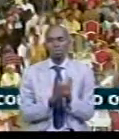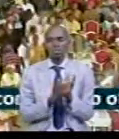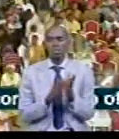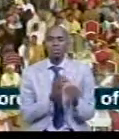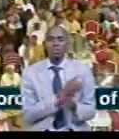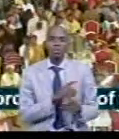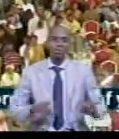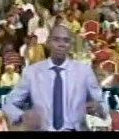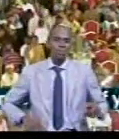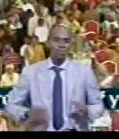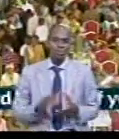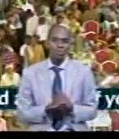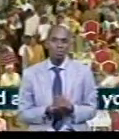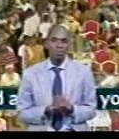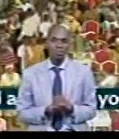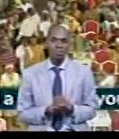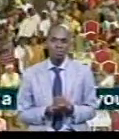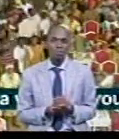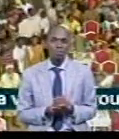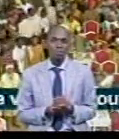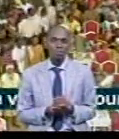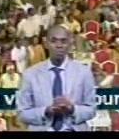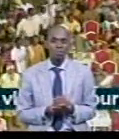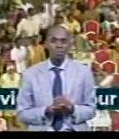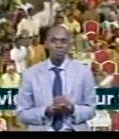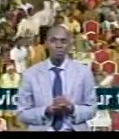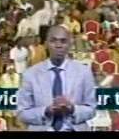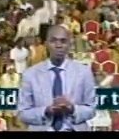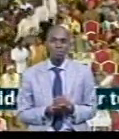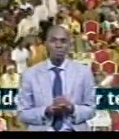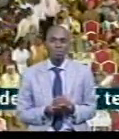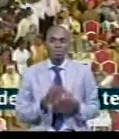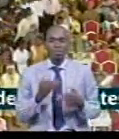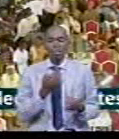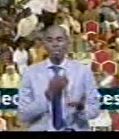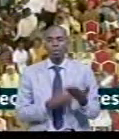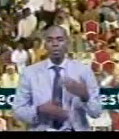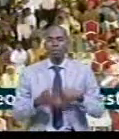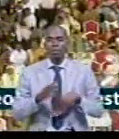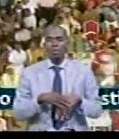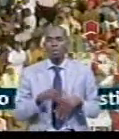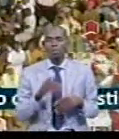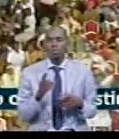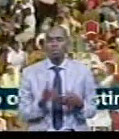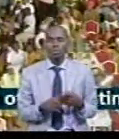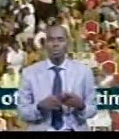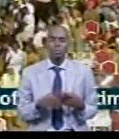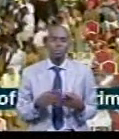We return back to the moderating overseer as we return with more testimony from the online.